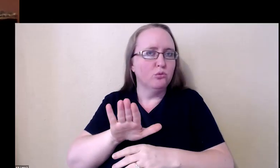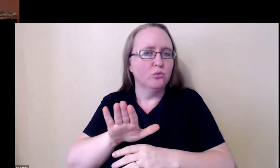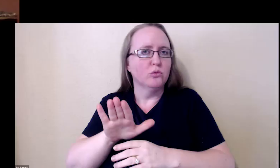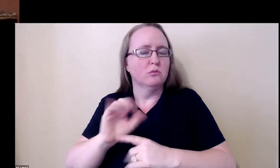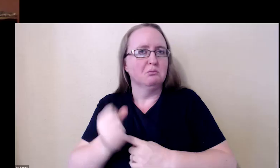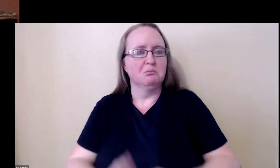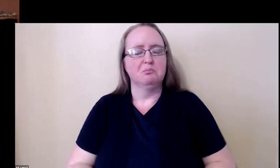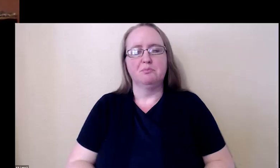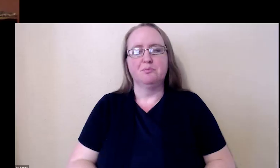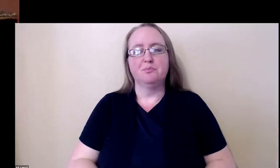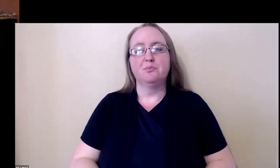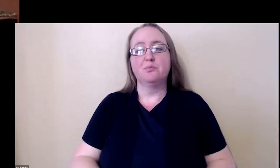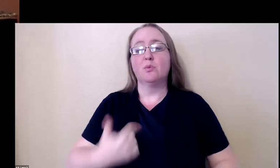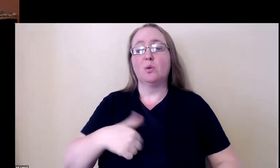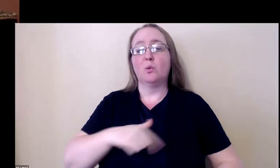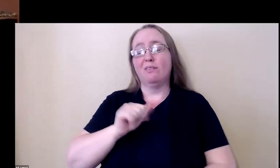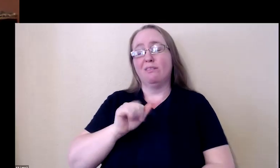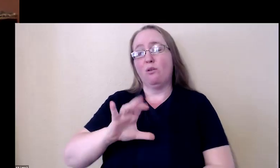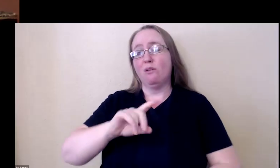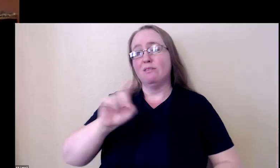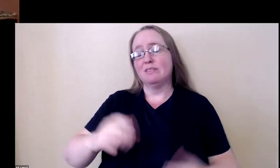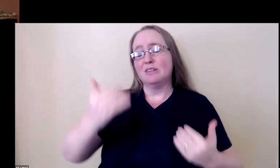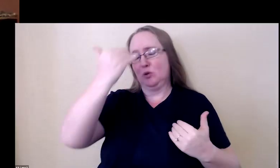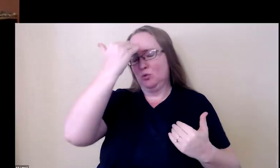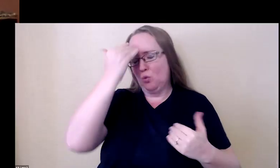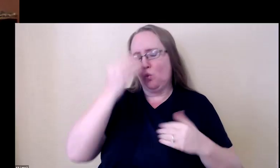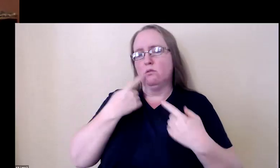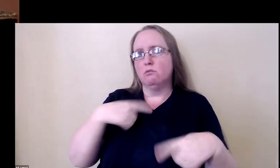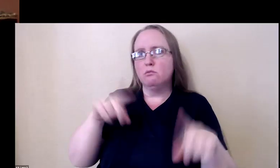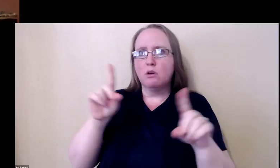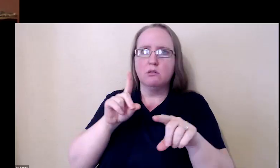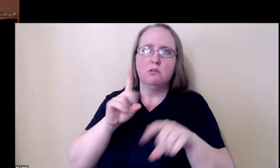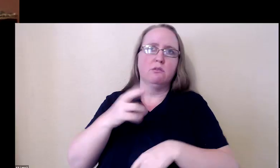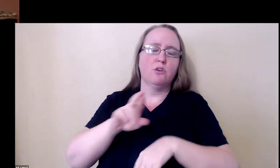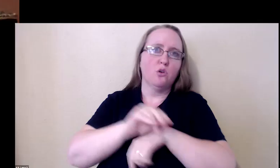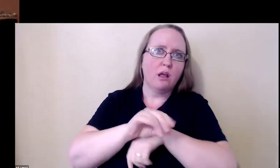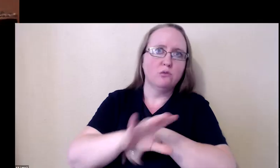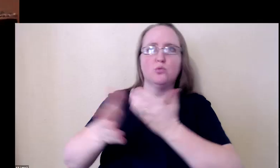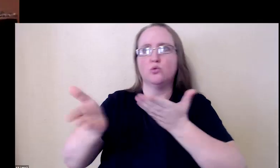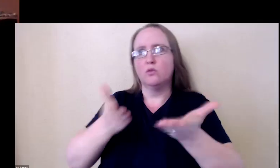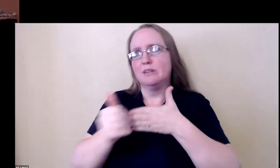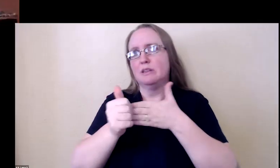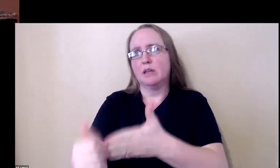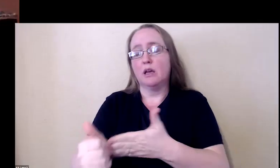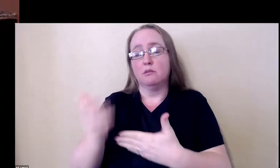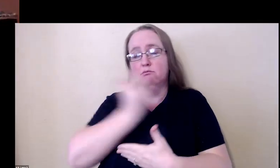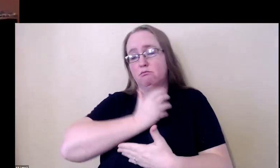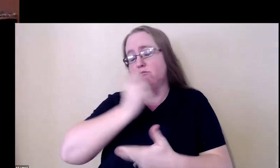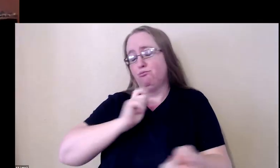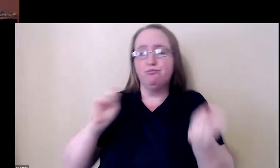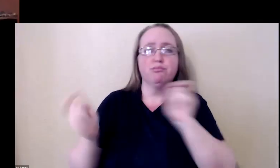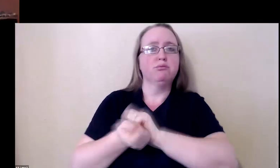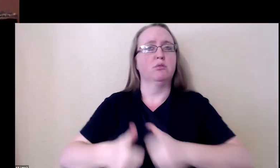we at the ARC of Texas know that effective VR counselors and services and guidance can be truly life-changing. And